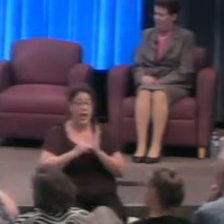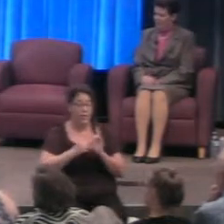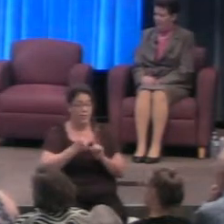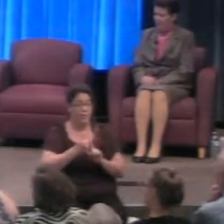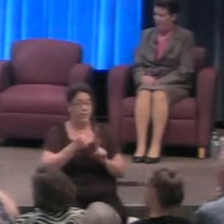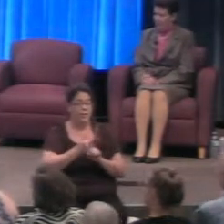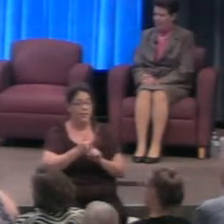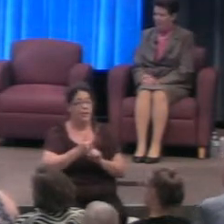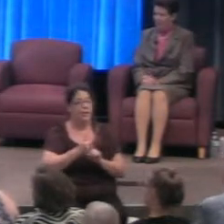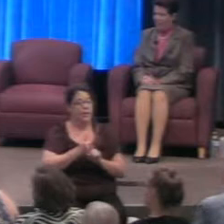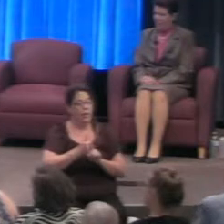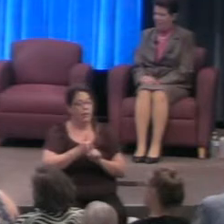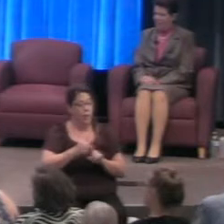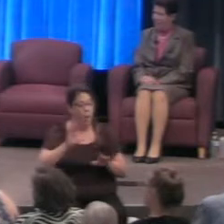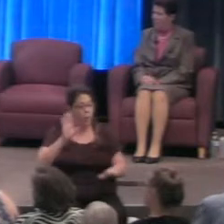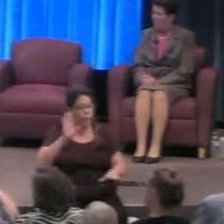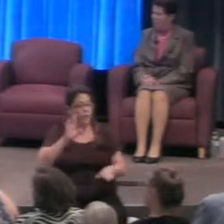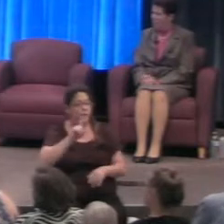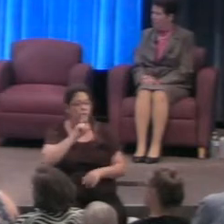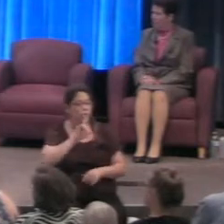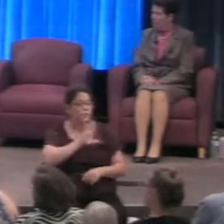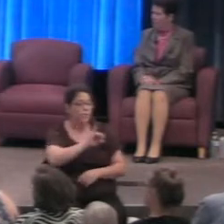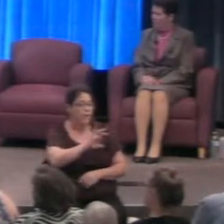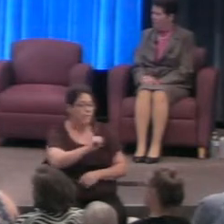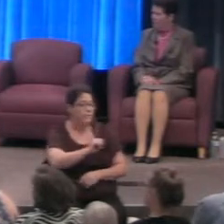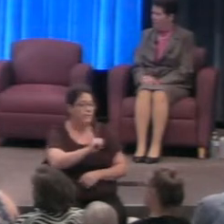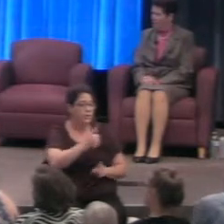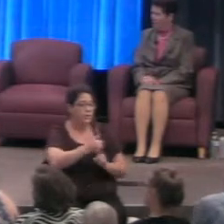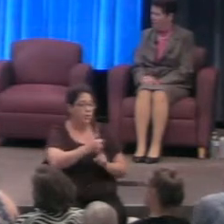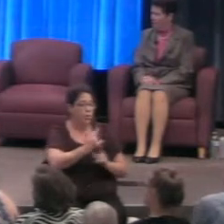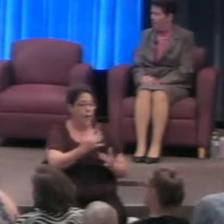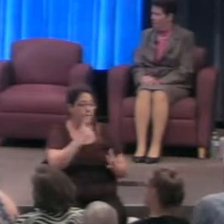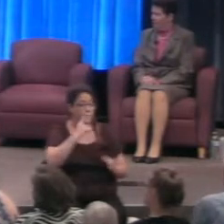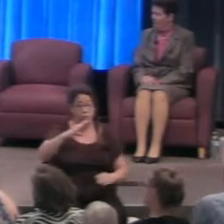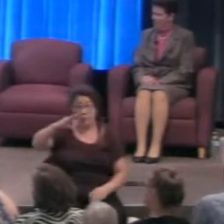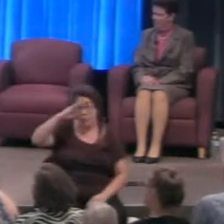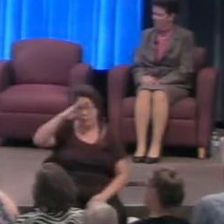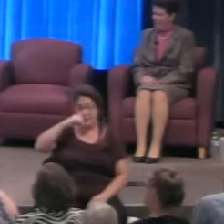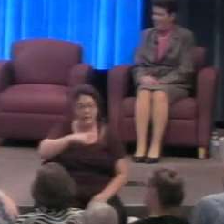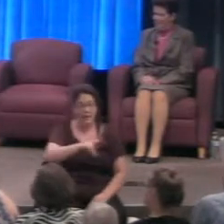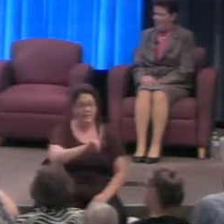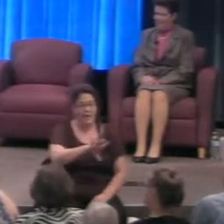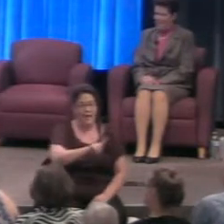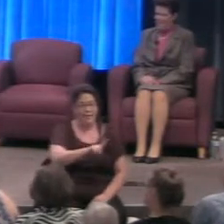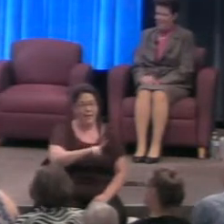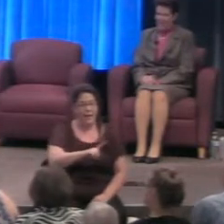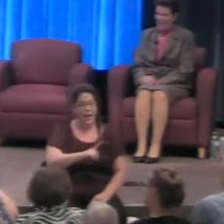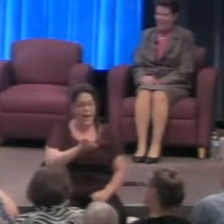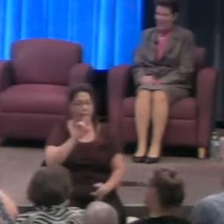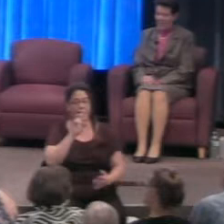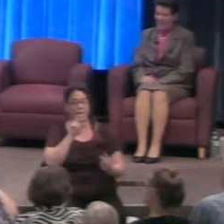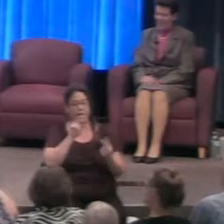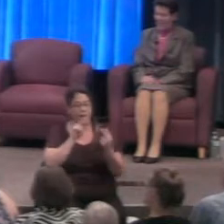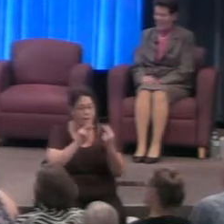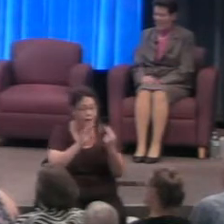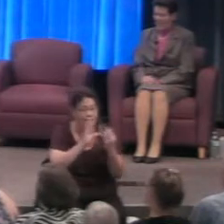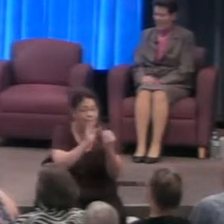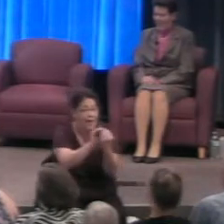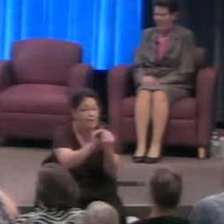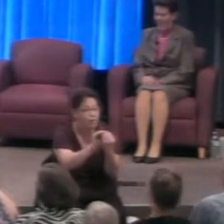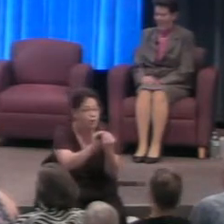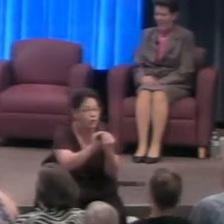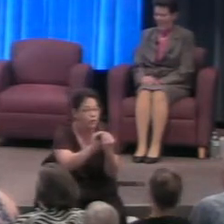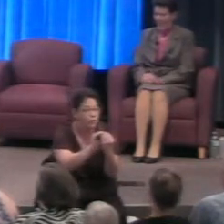of office, and while waiting for David to salute her, David leans in and gives her a kiss.